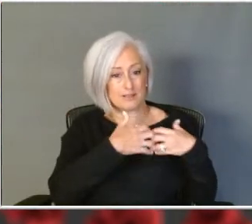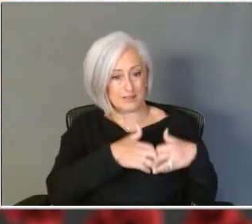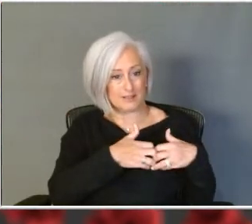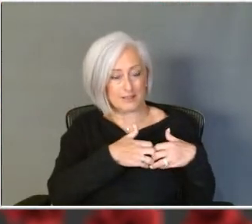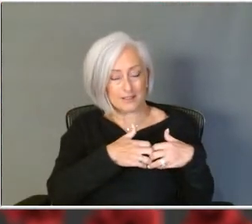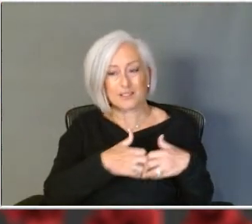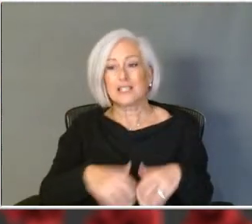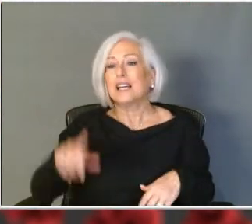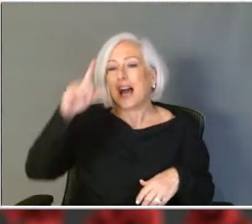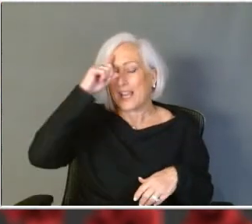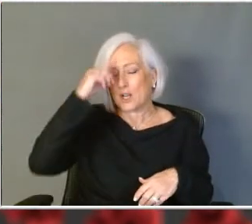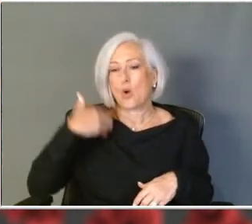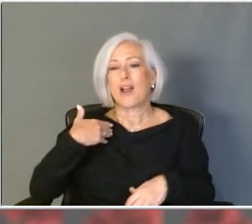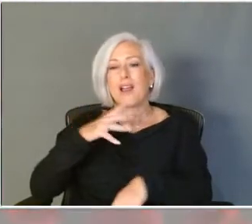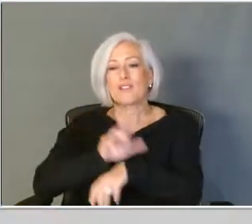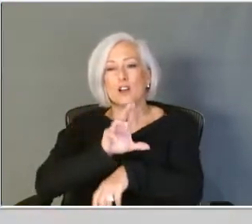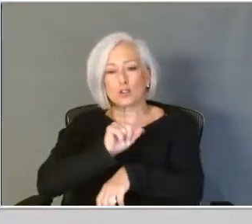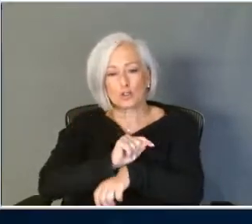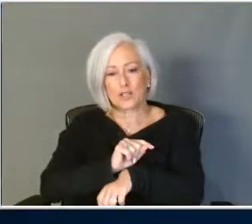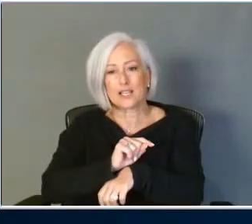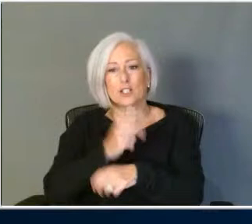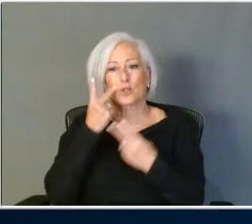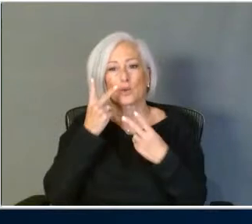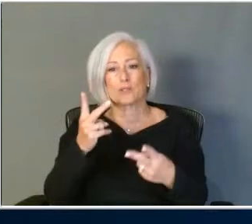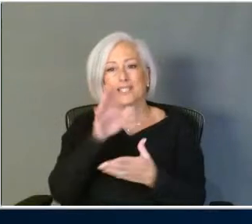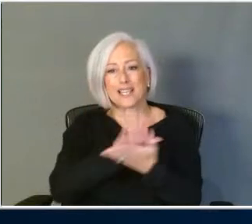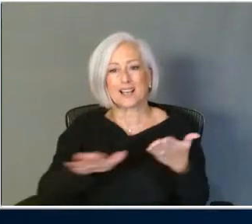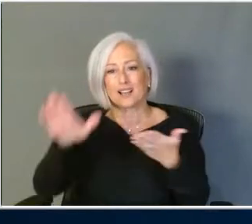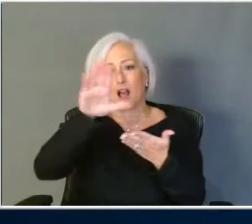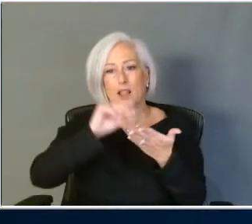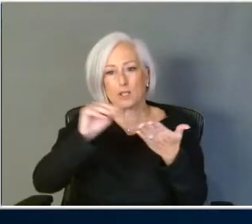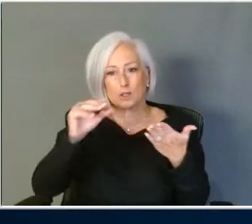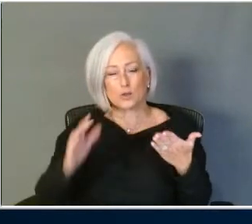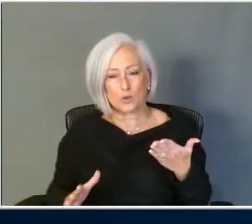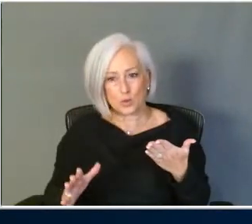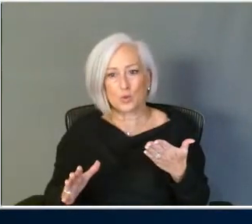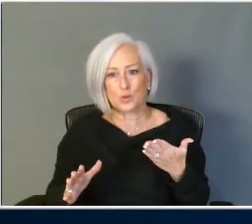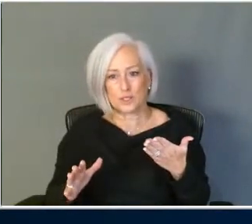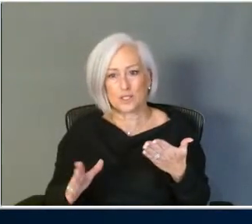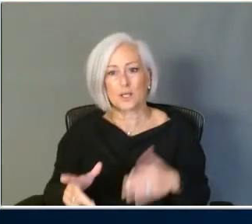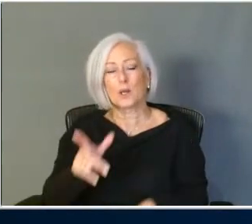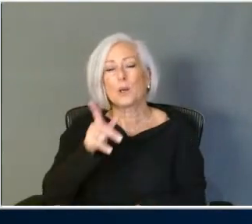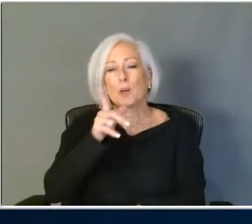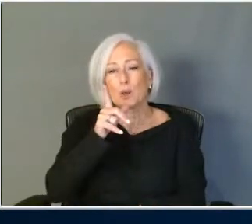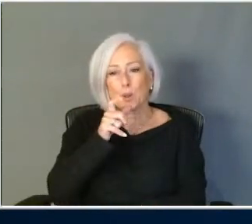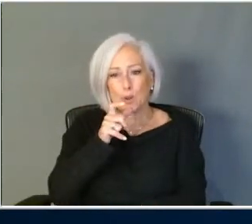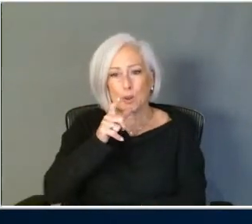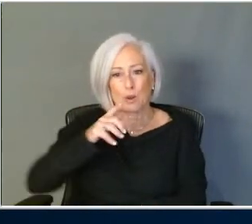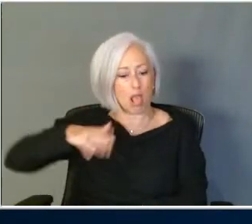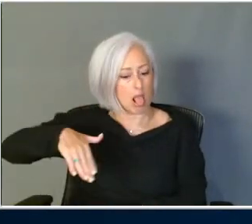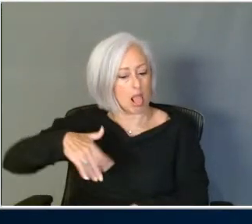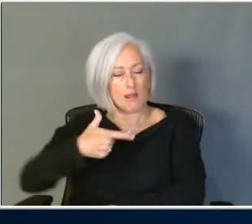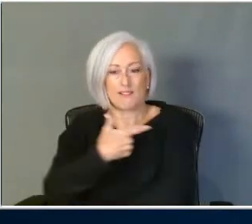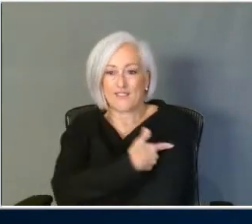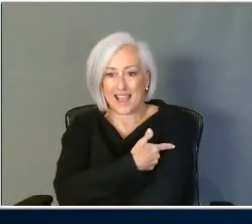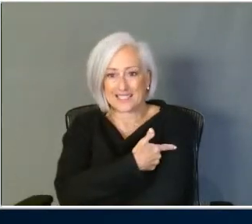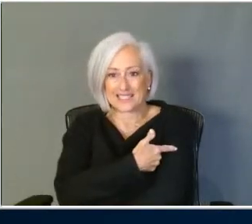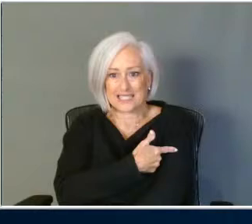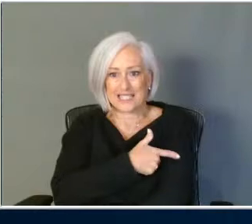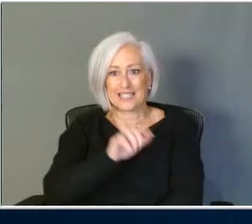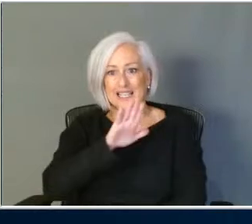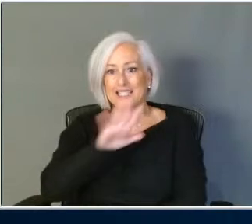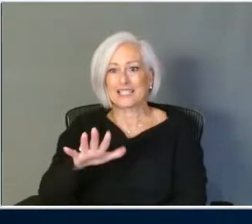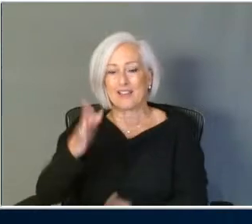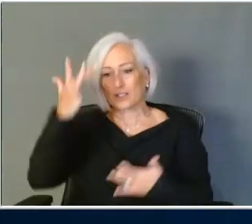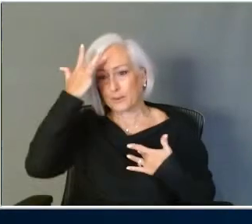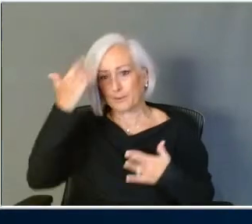seeing a college-age student who has not been vaccinated, never been infected that they knew of